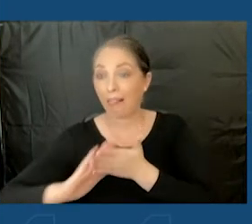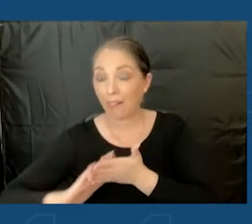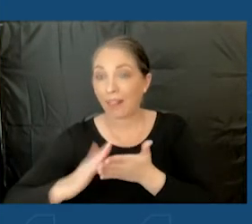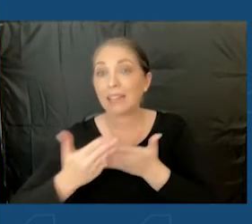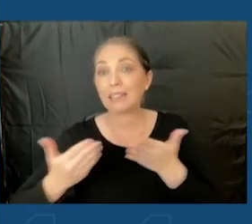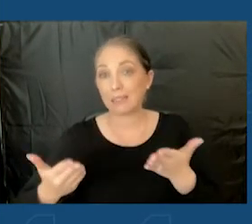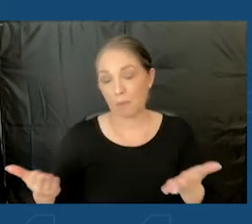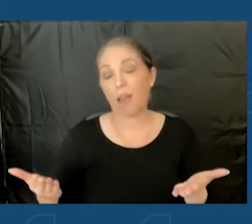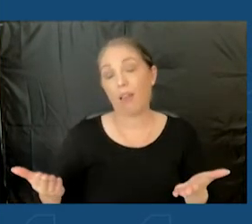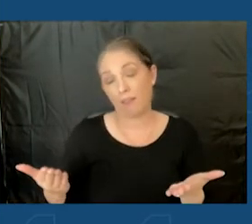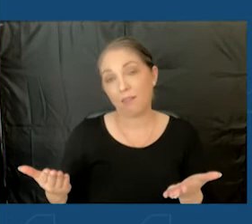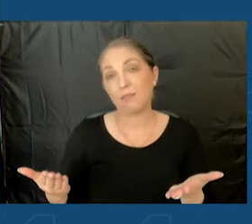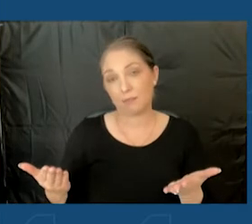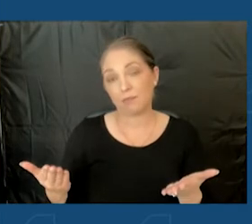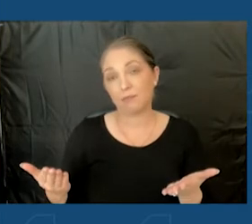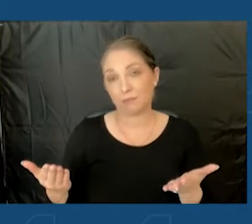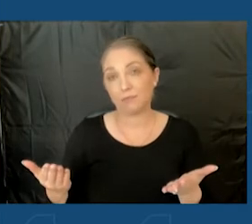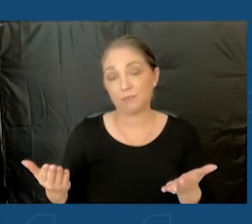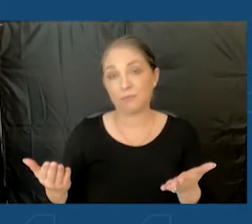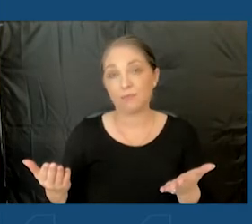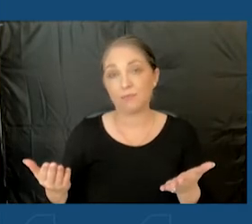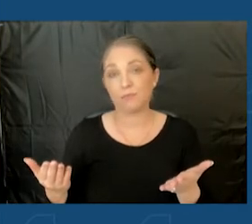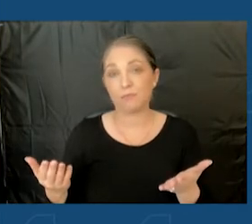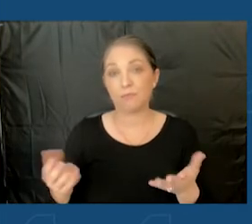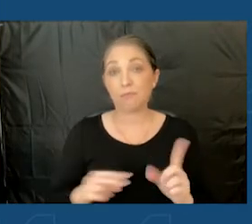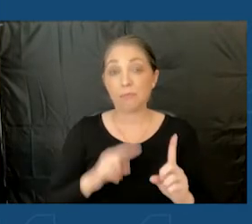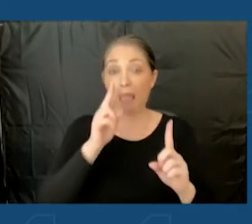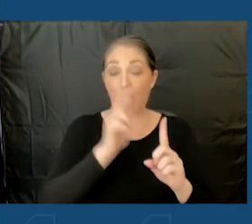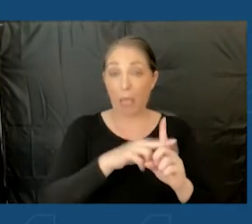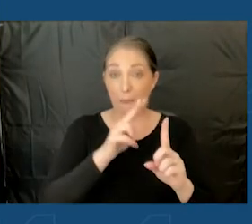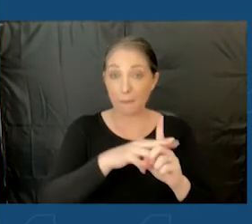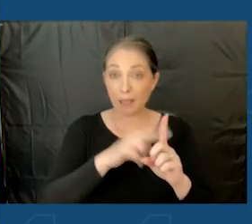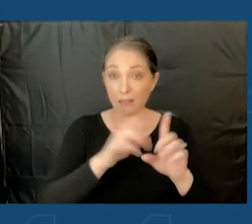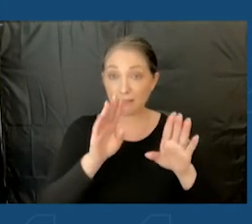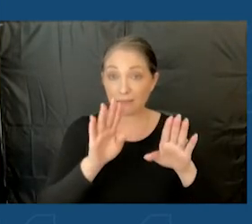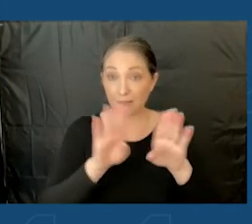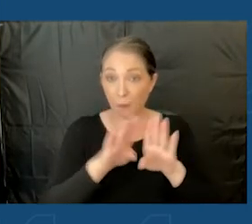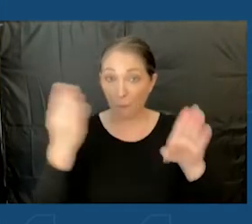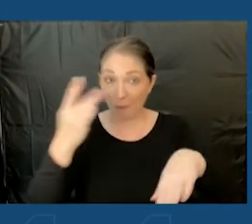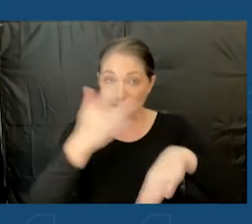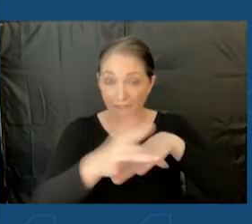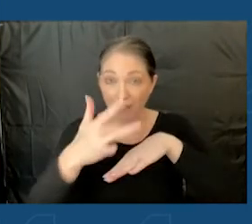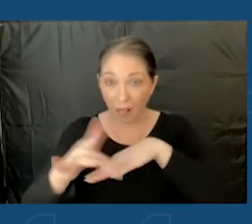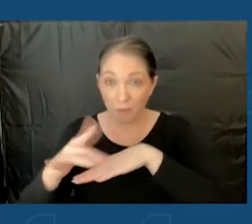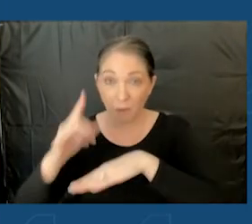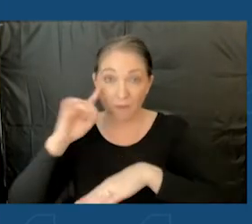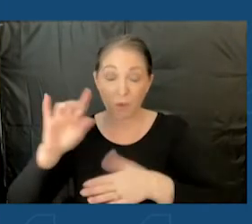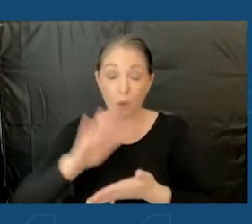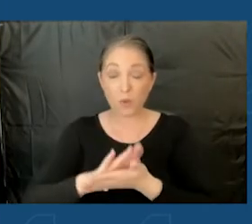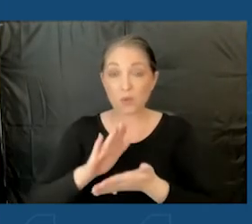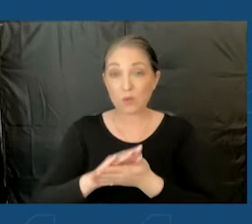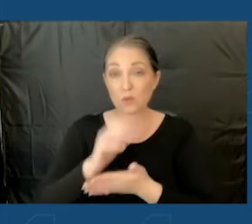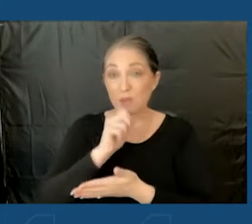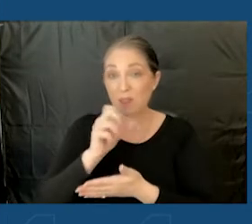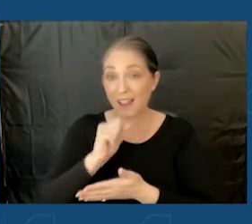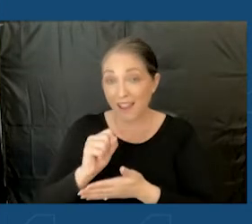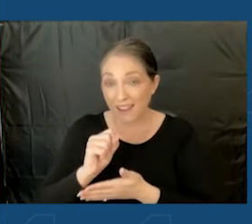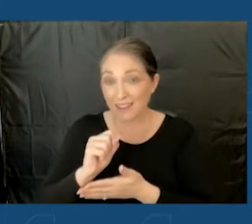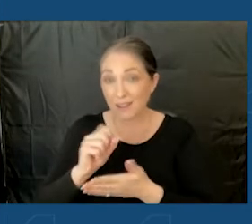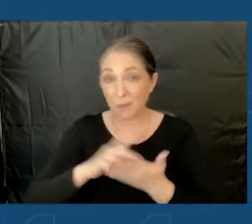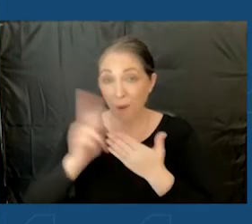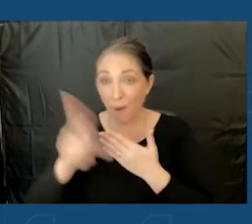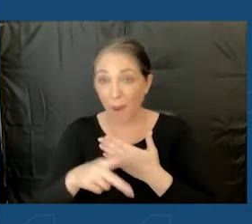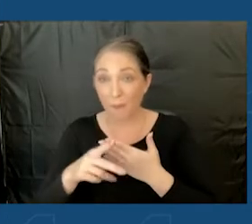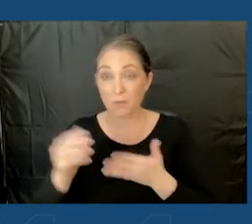need. As the applications open for school-age programs and new providers, I'm looking forward to how much